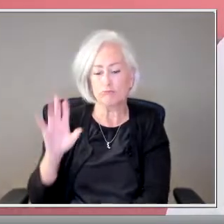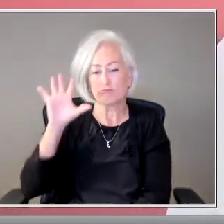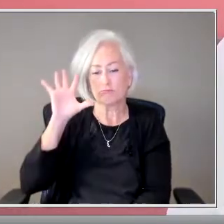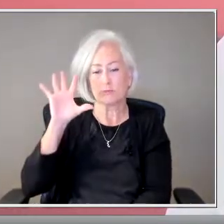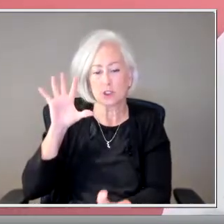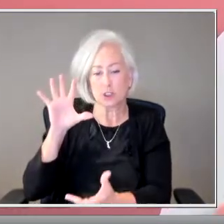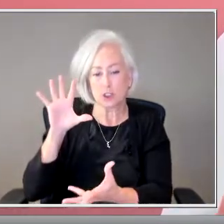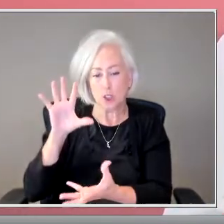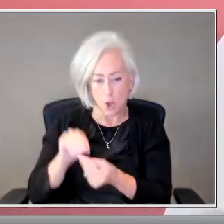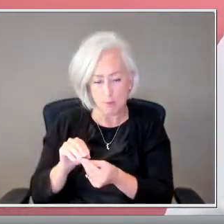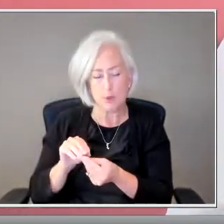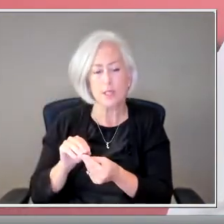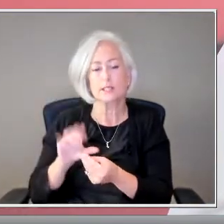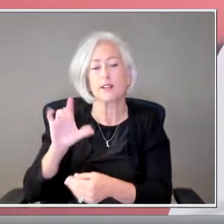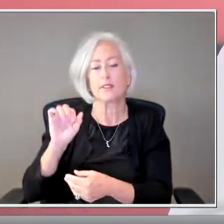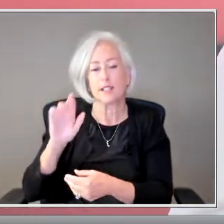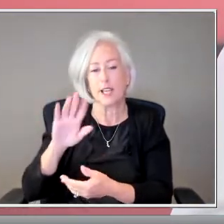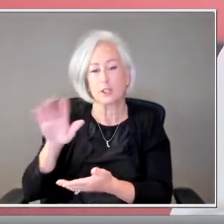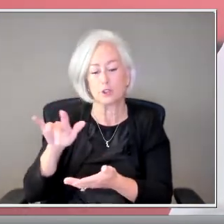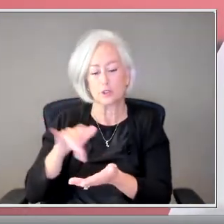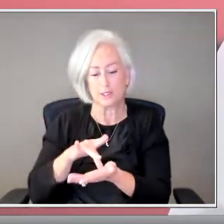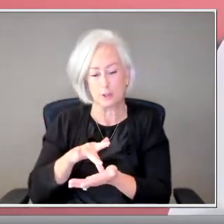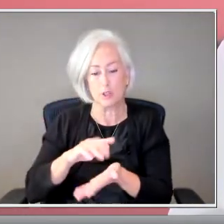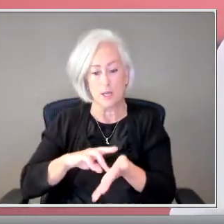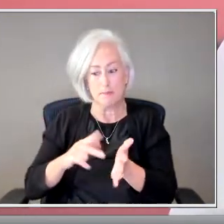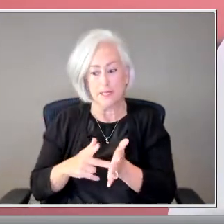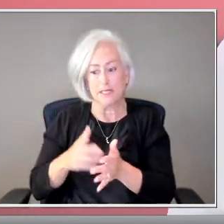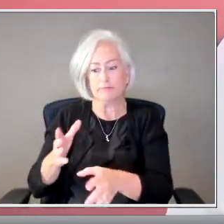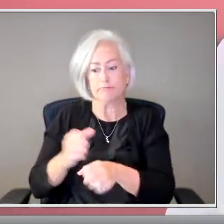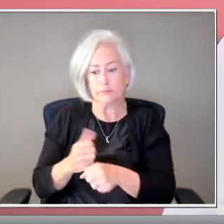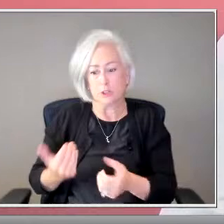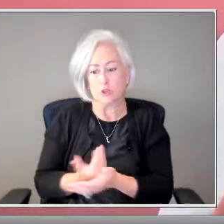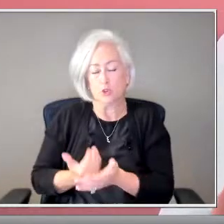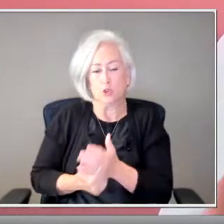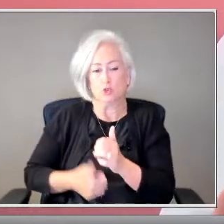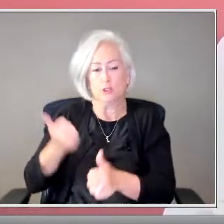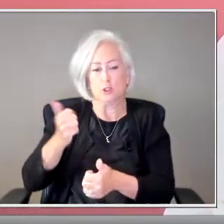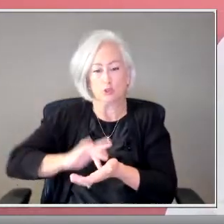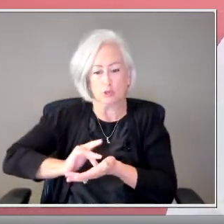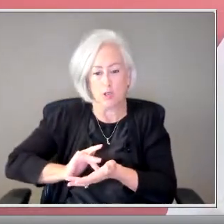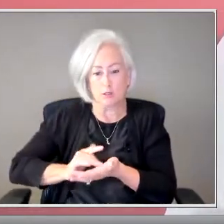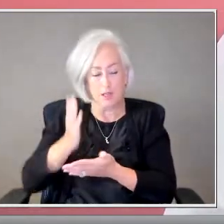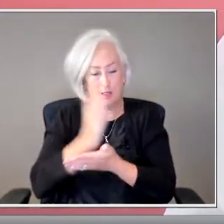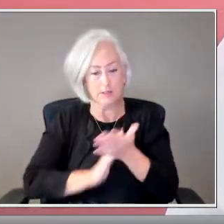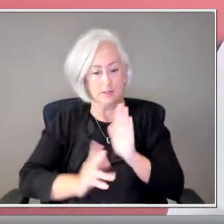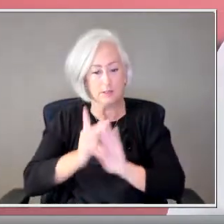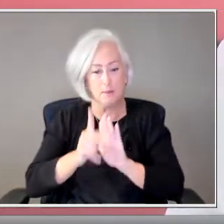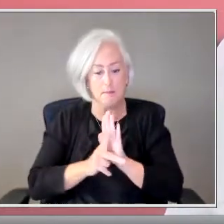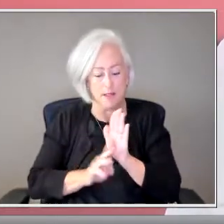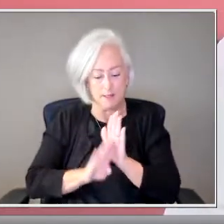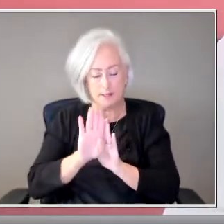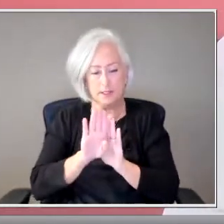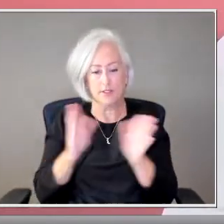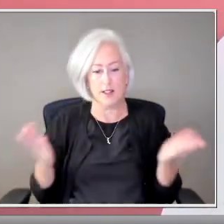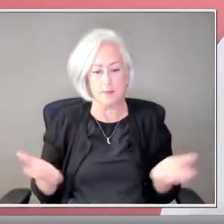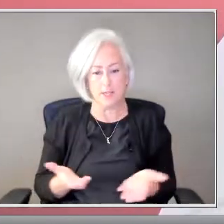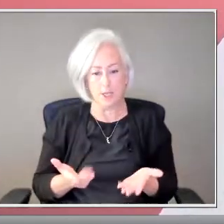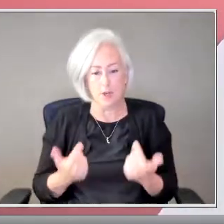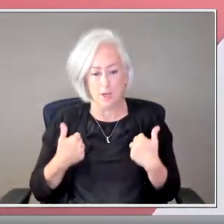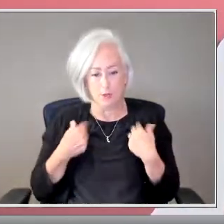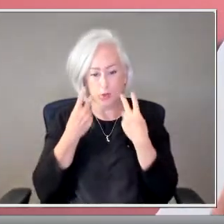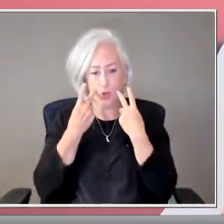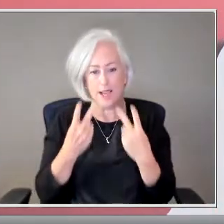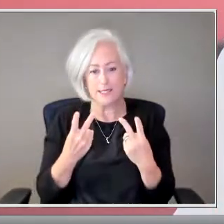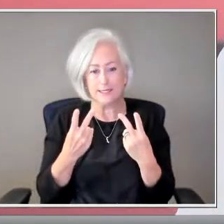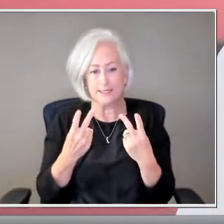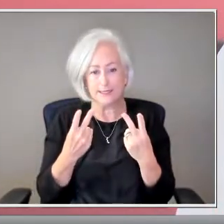newest drugs, and some of the doctors, or some of the KU protocols are developed here. So I'm seeing all these things that are right